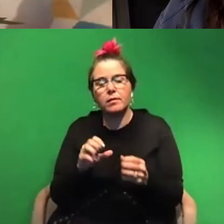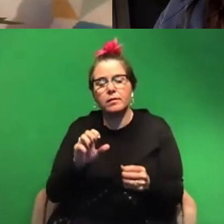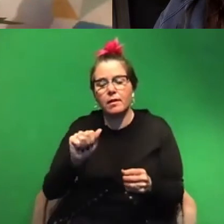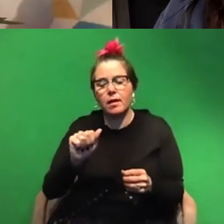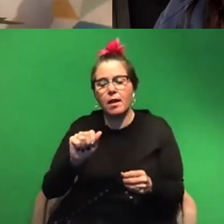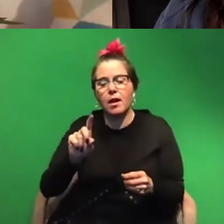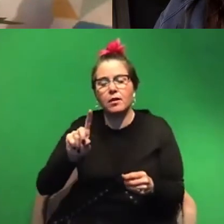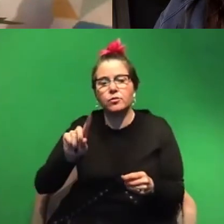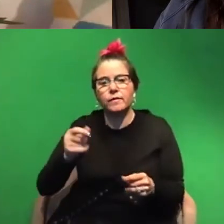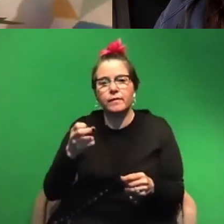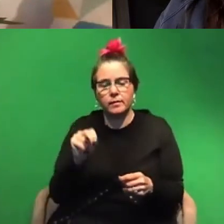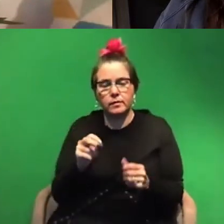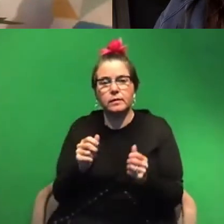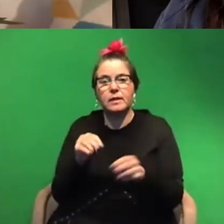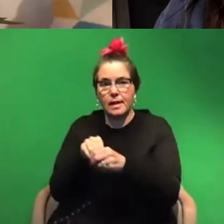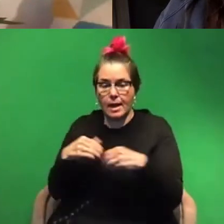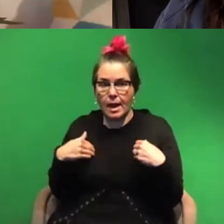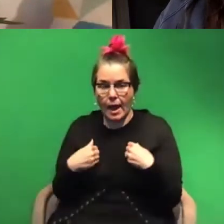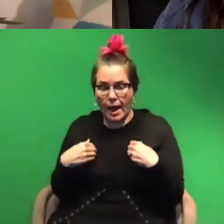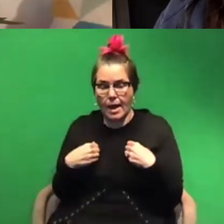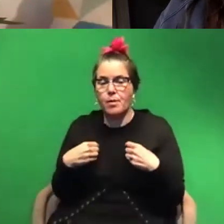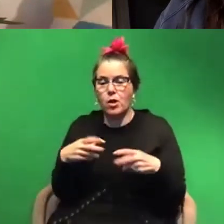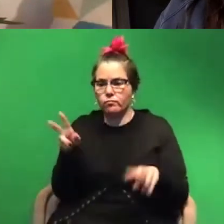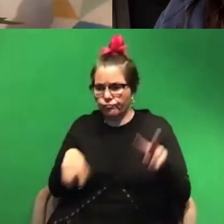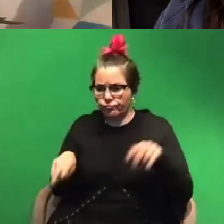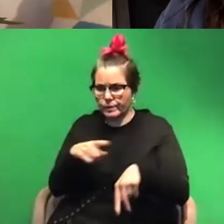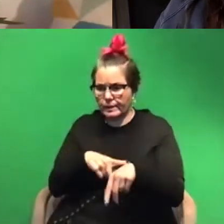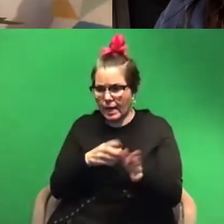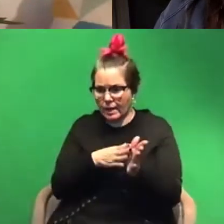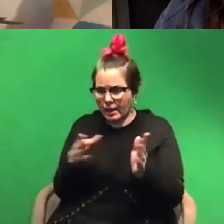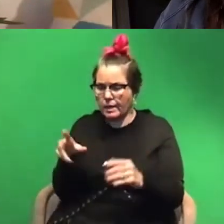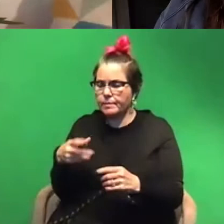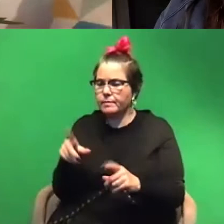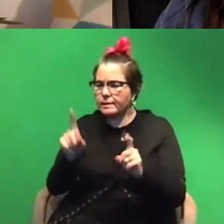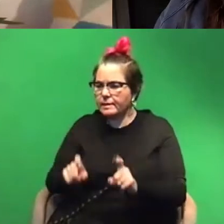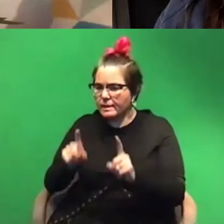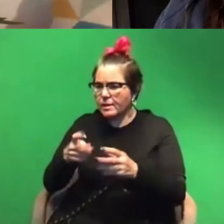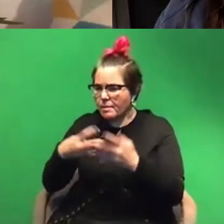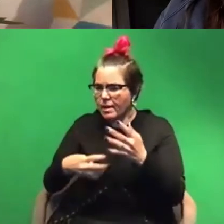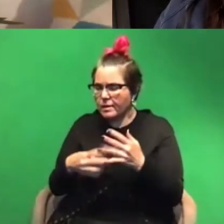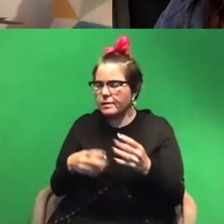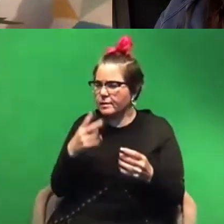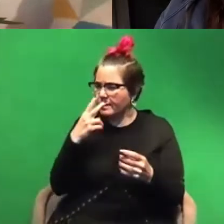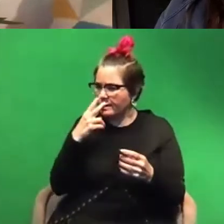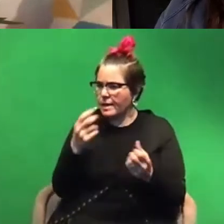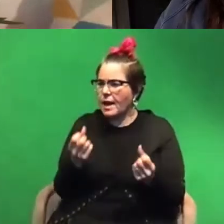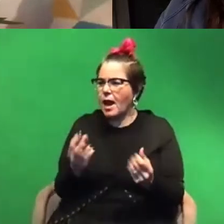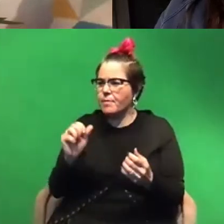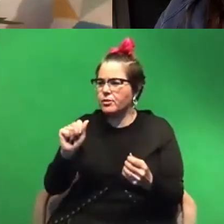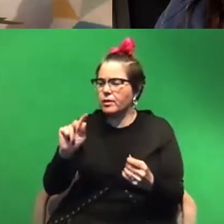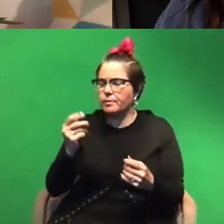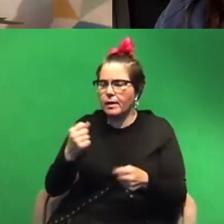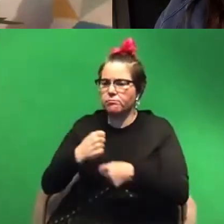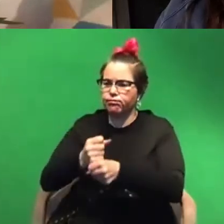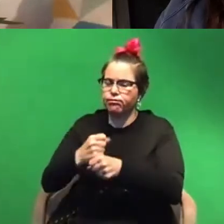animal, and over time source their blood and actually see how much antibody has been generated